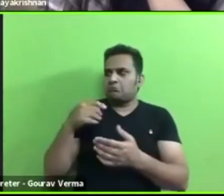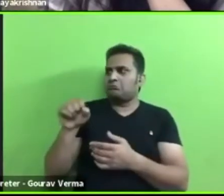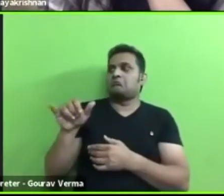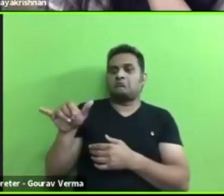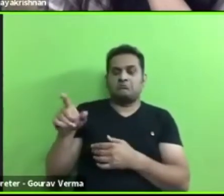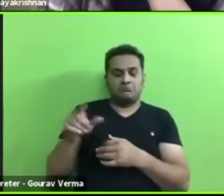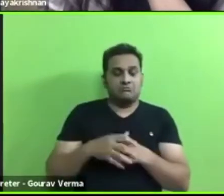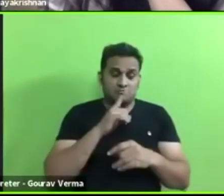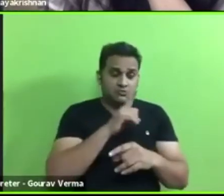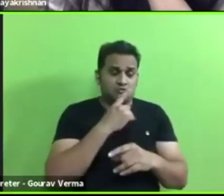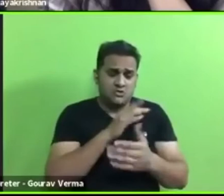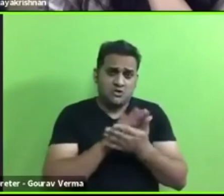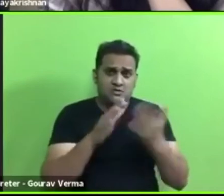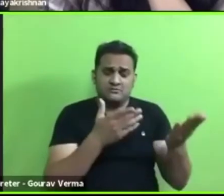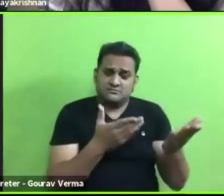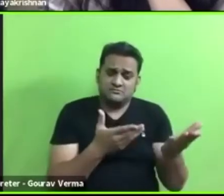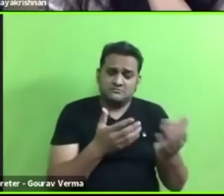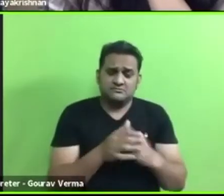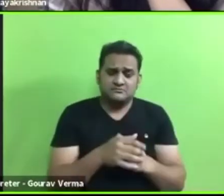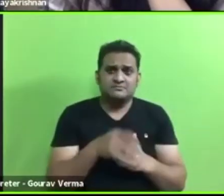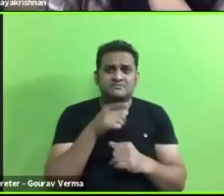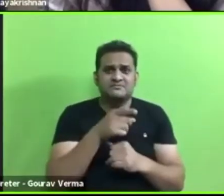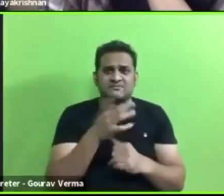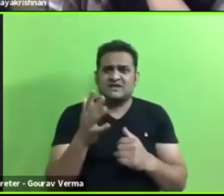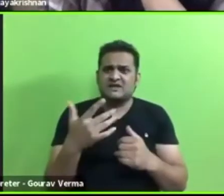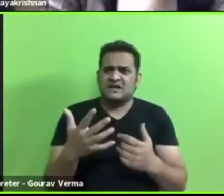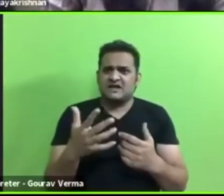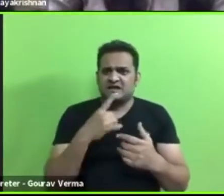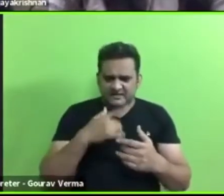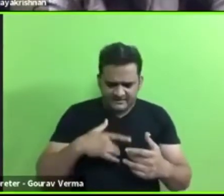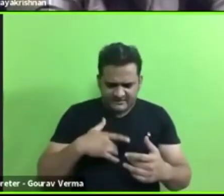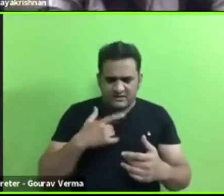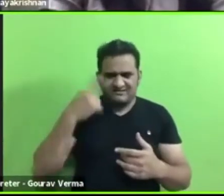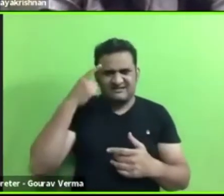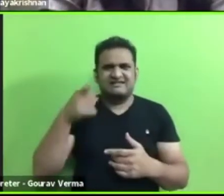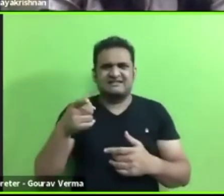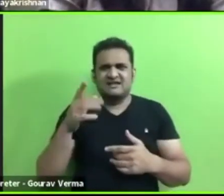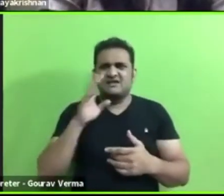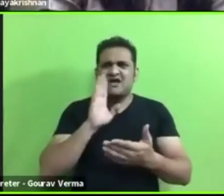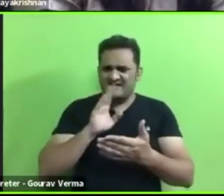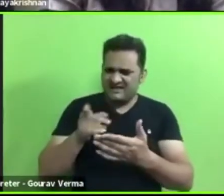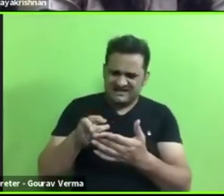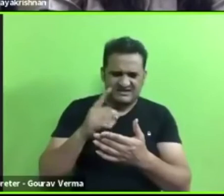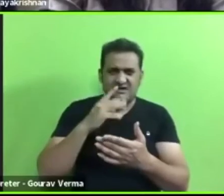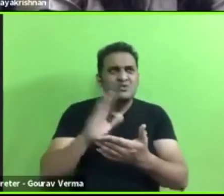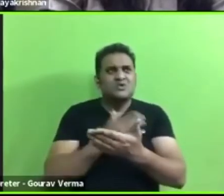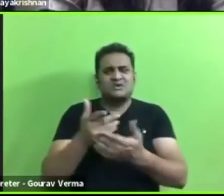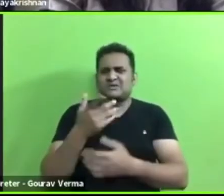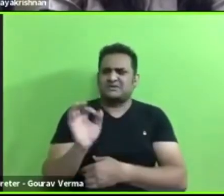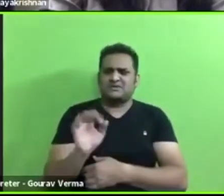it was honestly almost like, it was epiphany. It was unbelievable. I thought this was unmusical. And then one